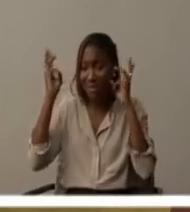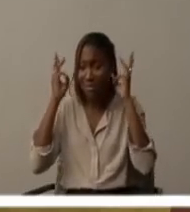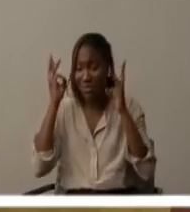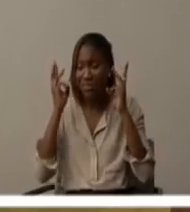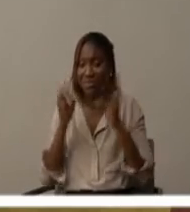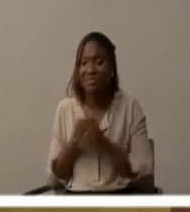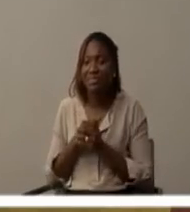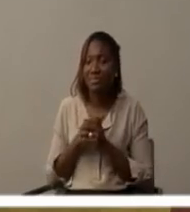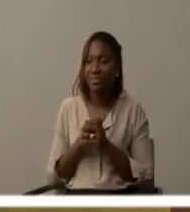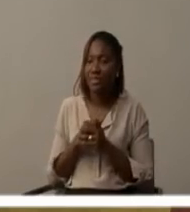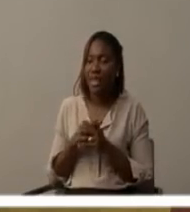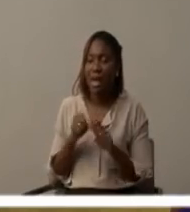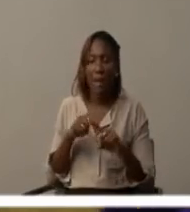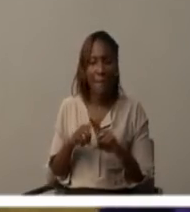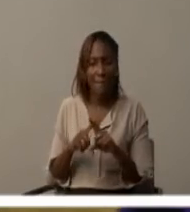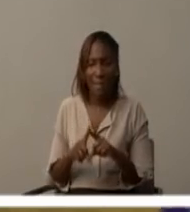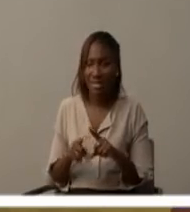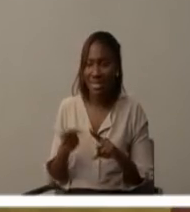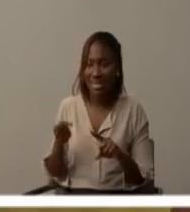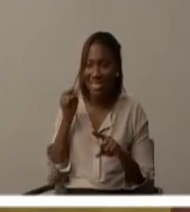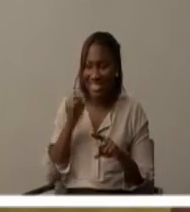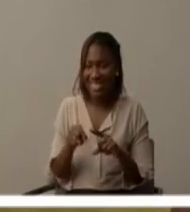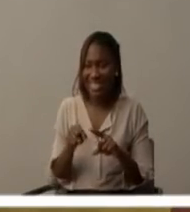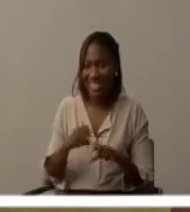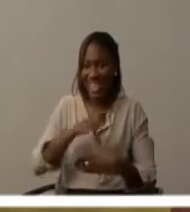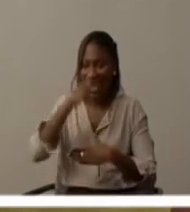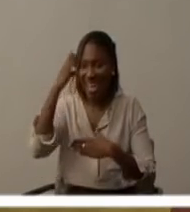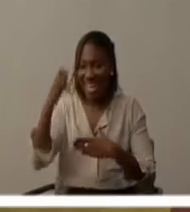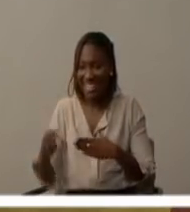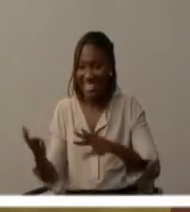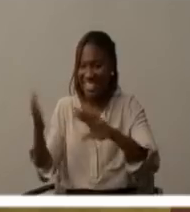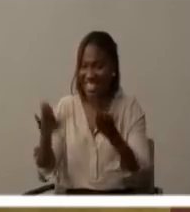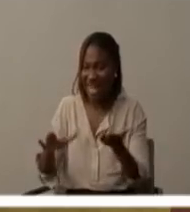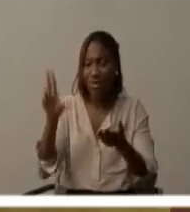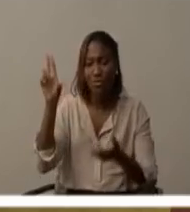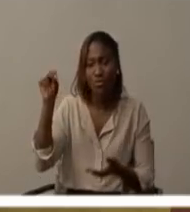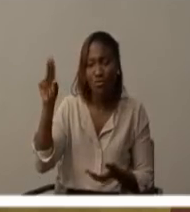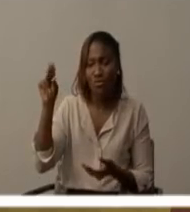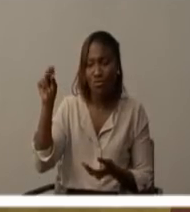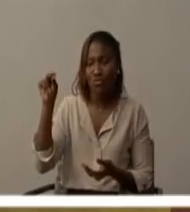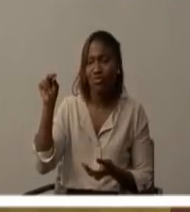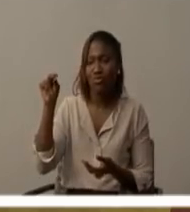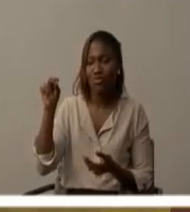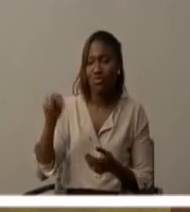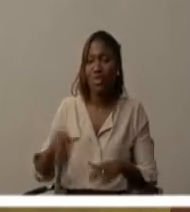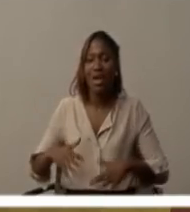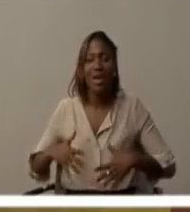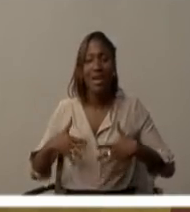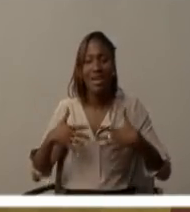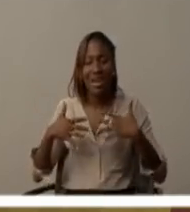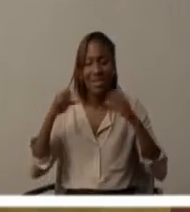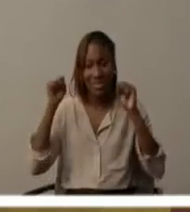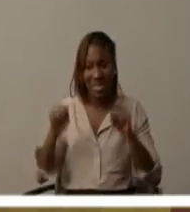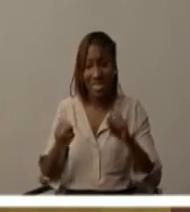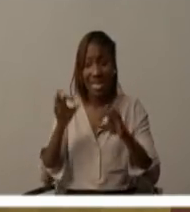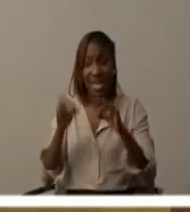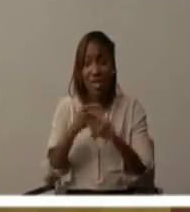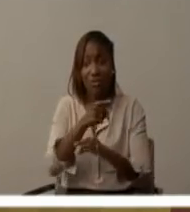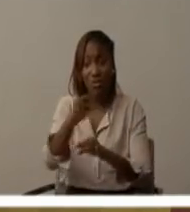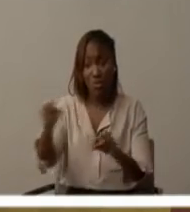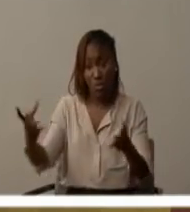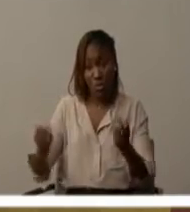This will not end in death. But for it to end in life, we have to be engaged and